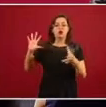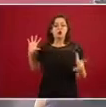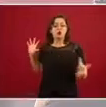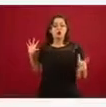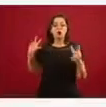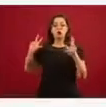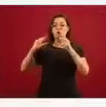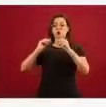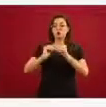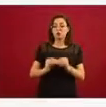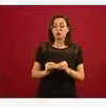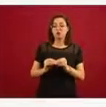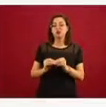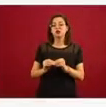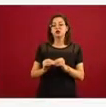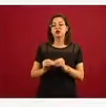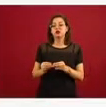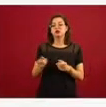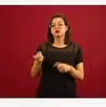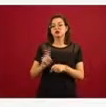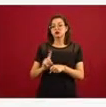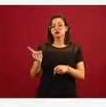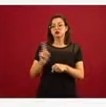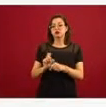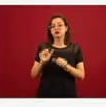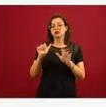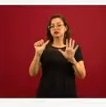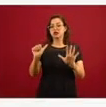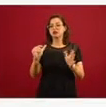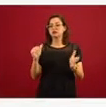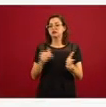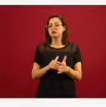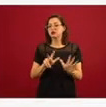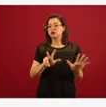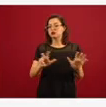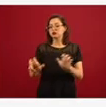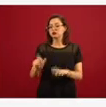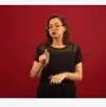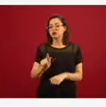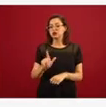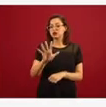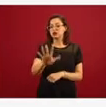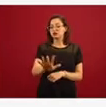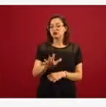Finally, we have the accumulated case epidemic curve,